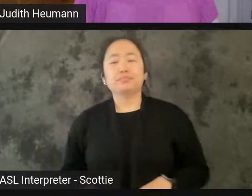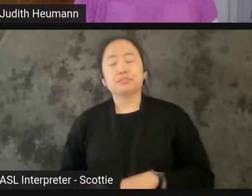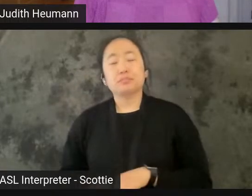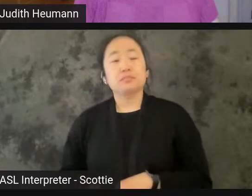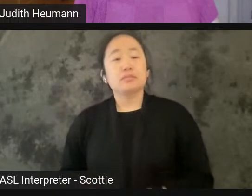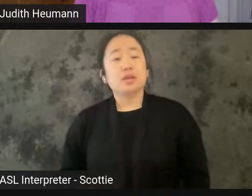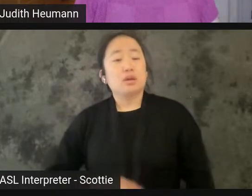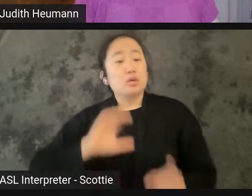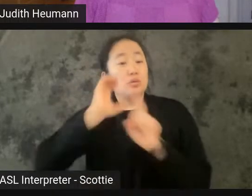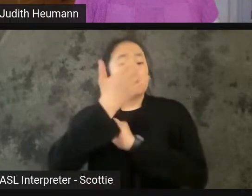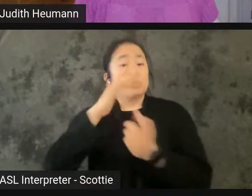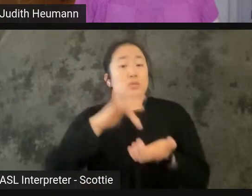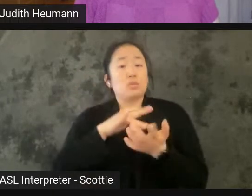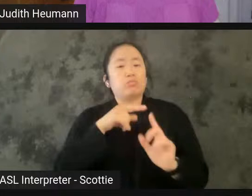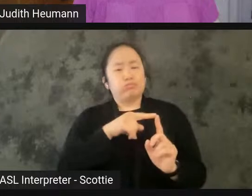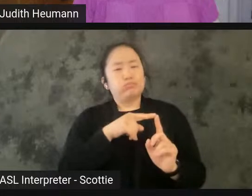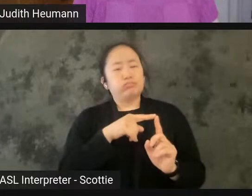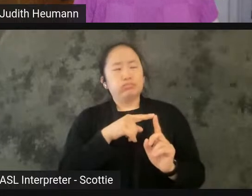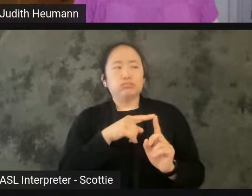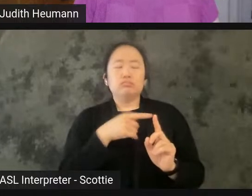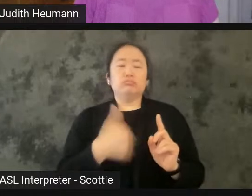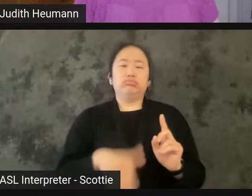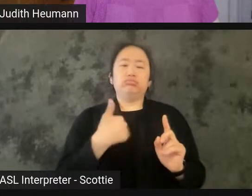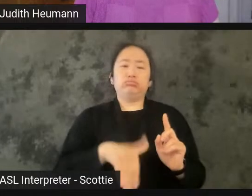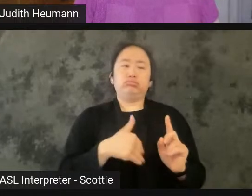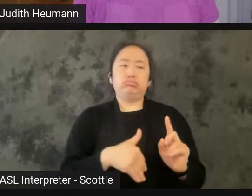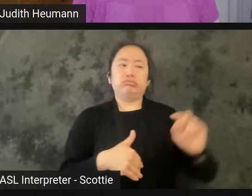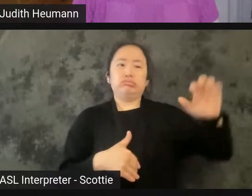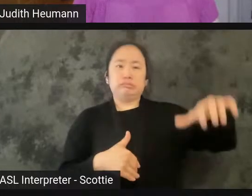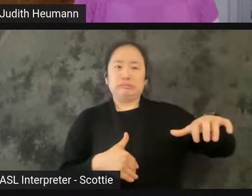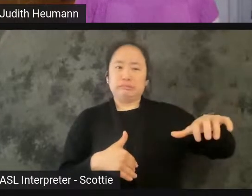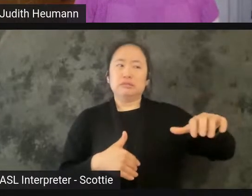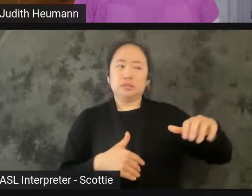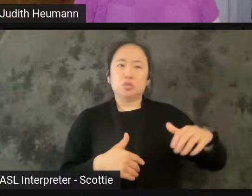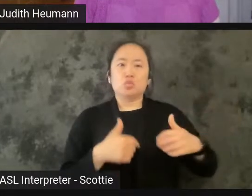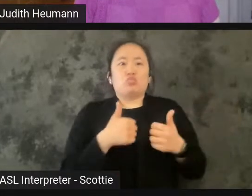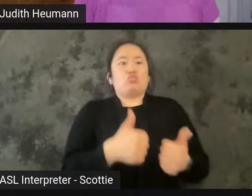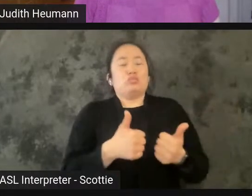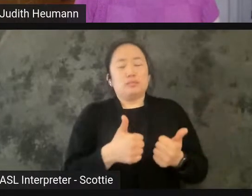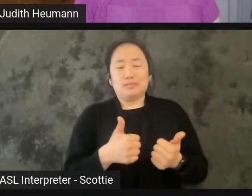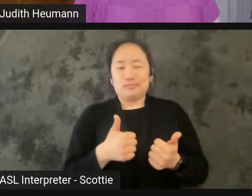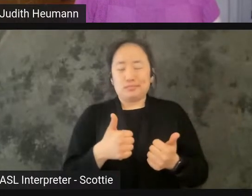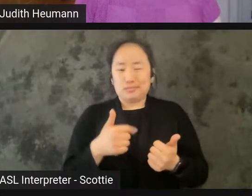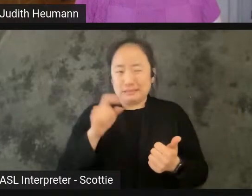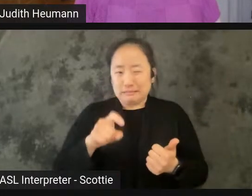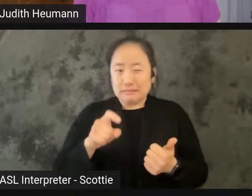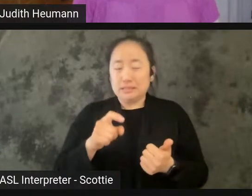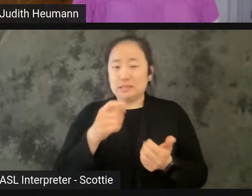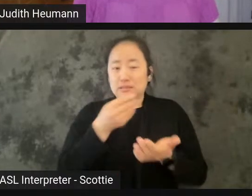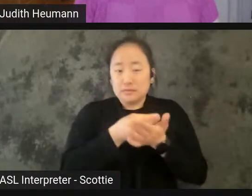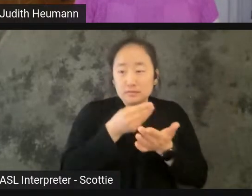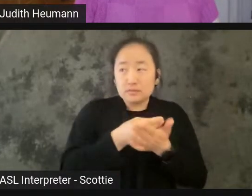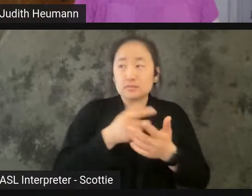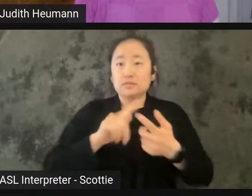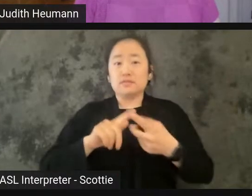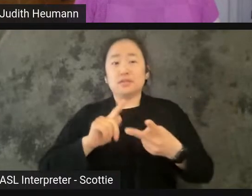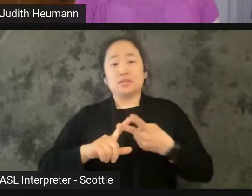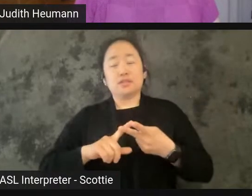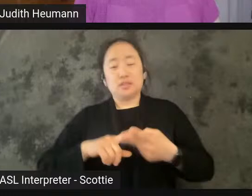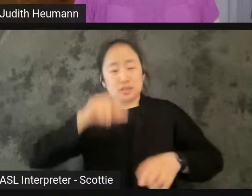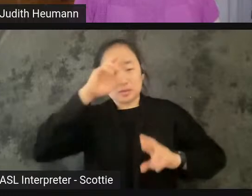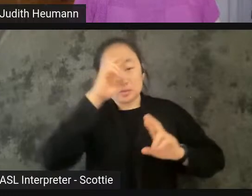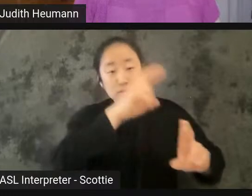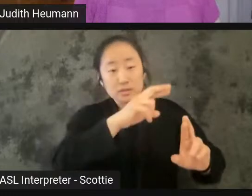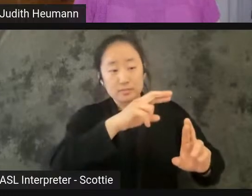the respect and financing to be able to set up a cultural center that's similar to